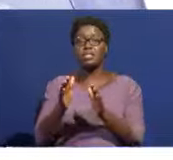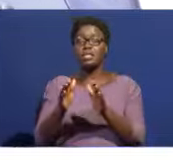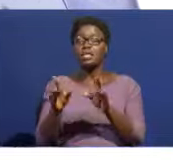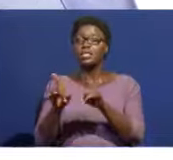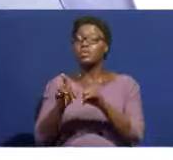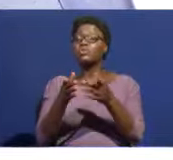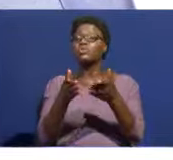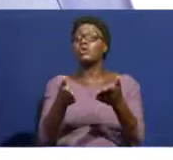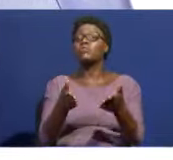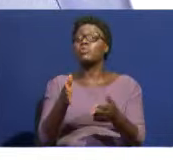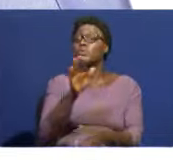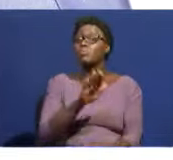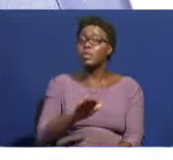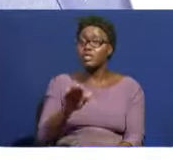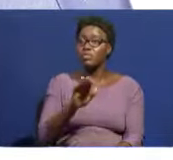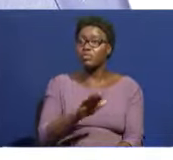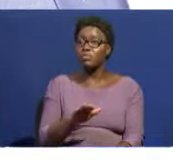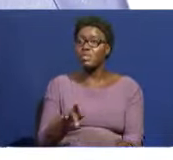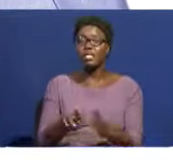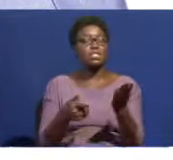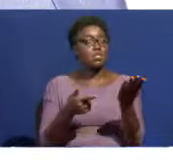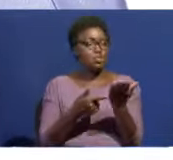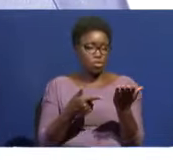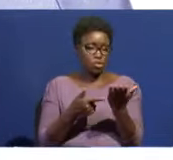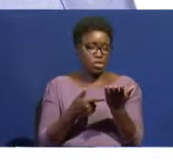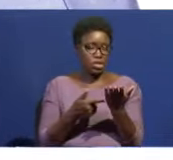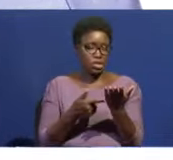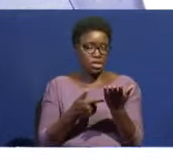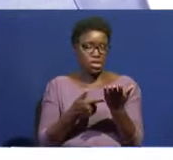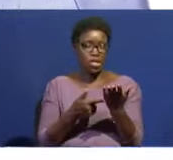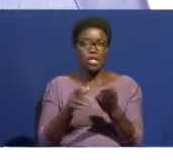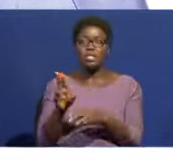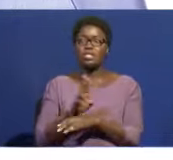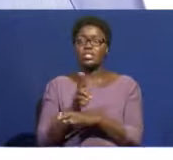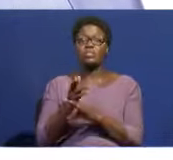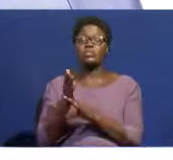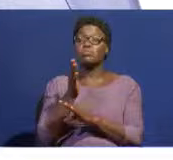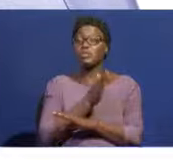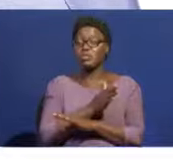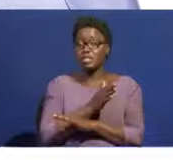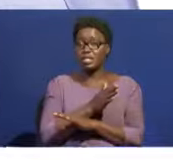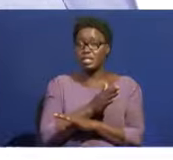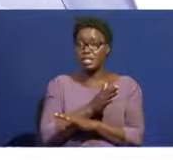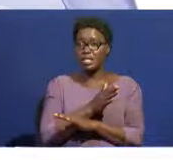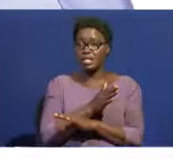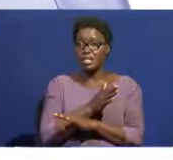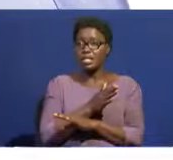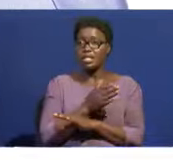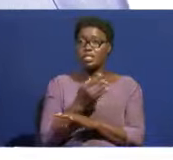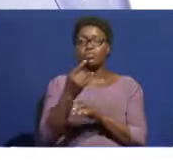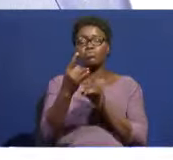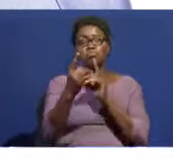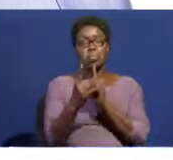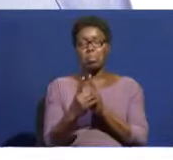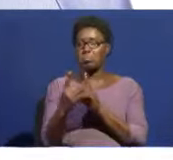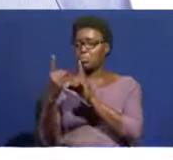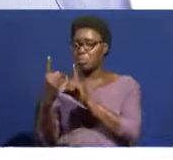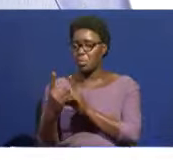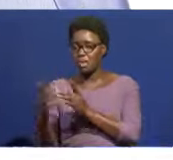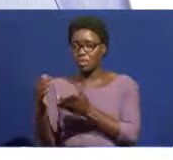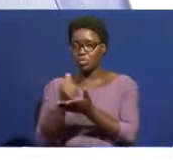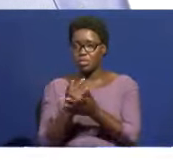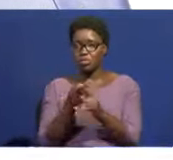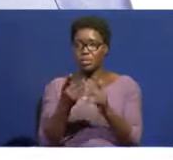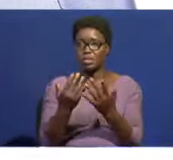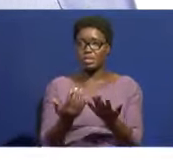viable platforms like technology, which they are also using. Previously, it was one-on-one recruitment, but